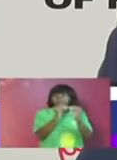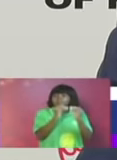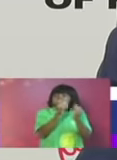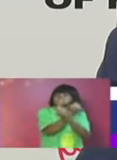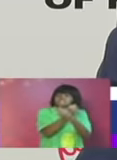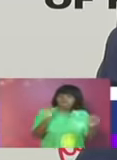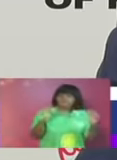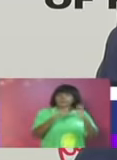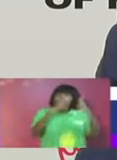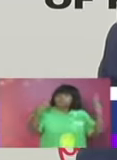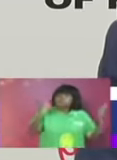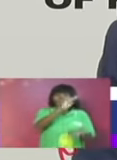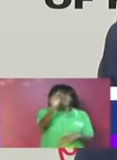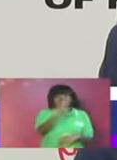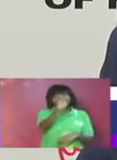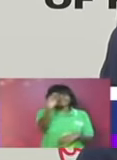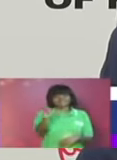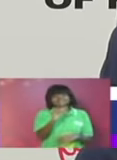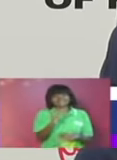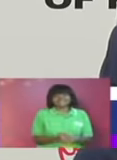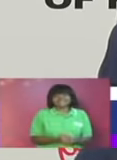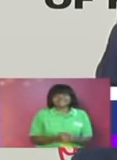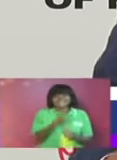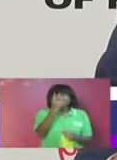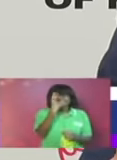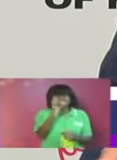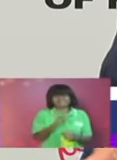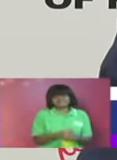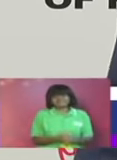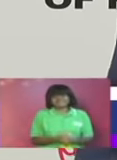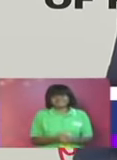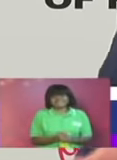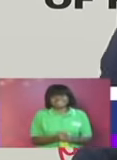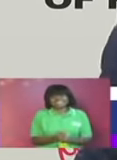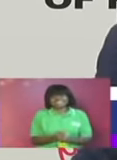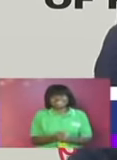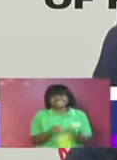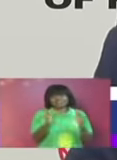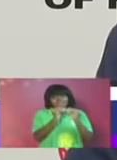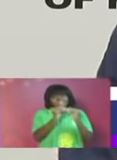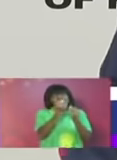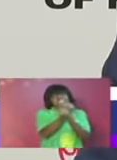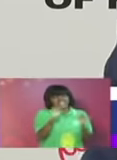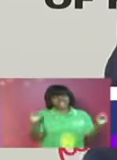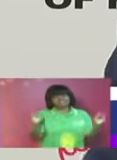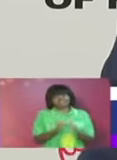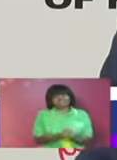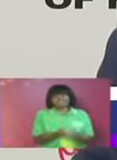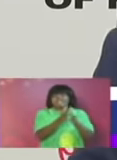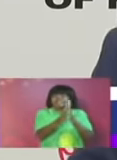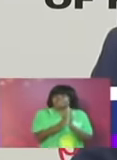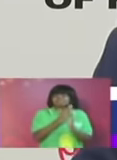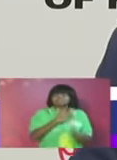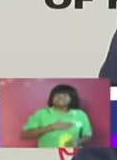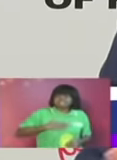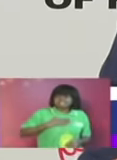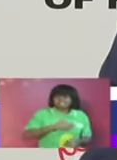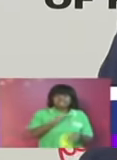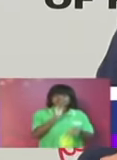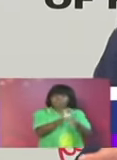we are appealing to employees, sales clerks,